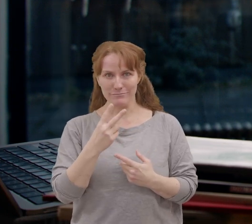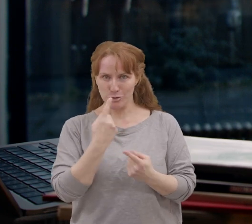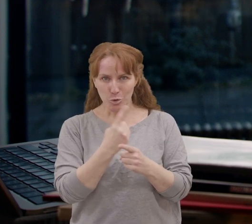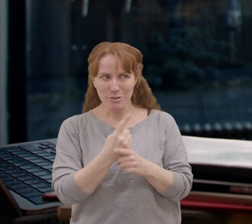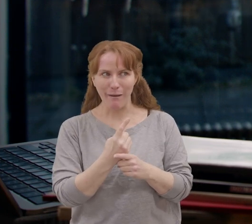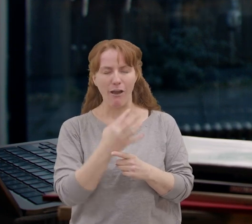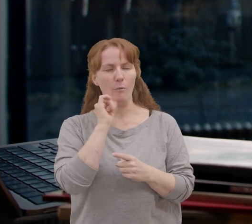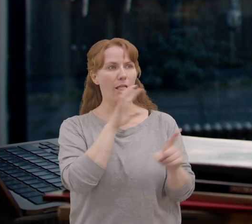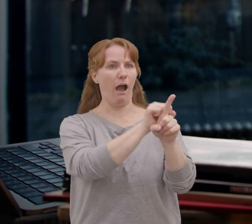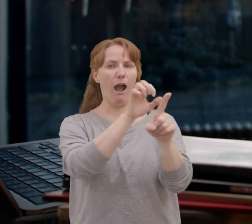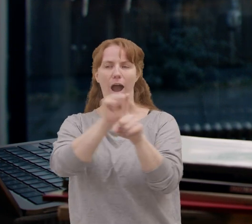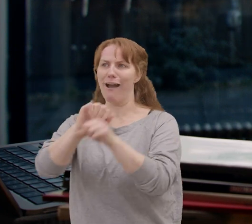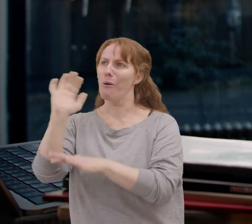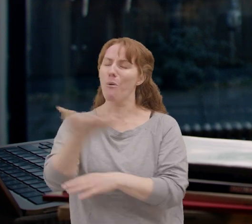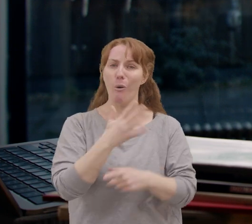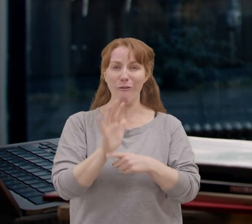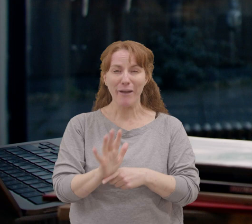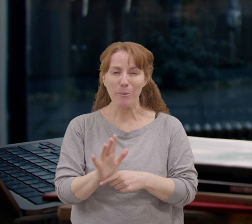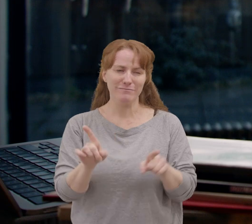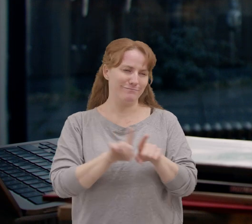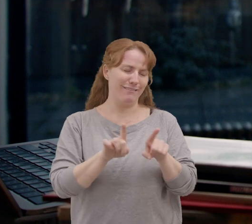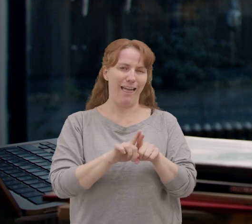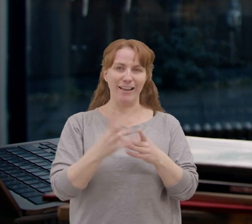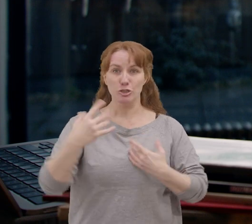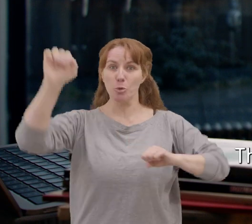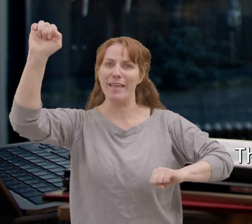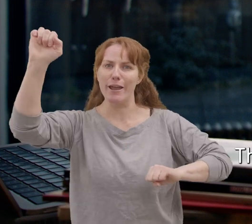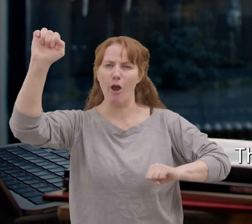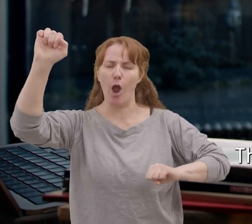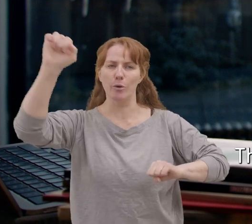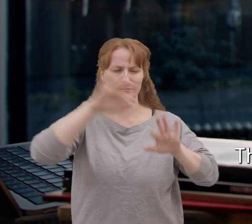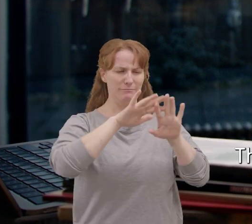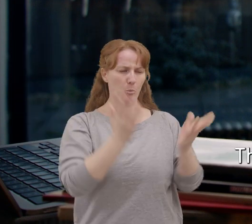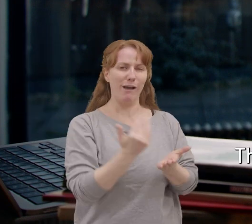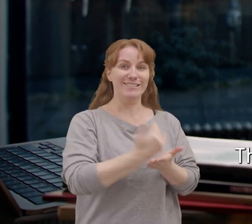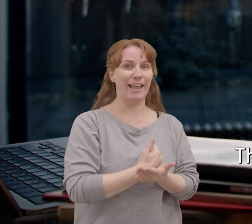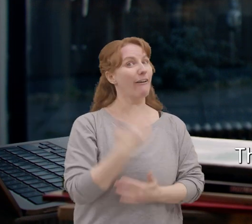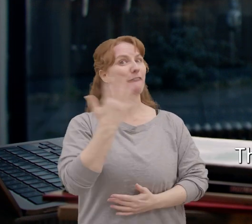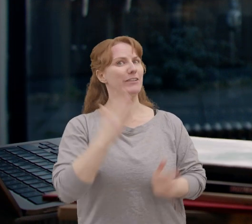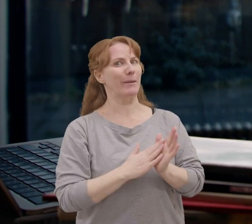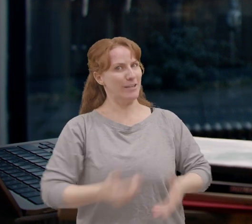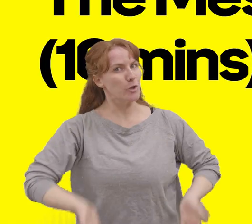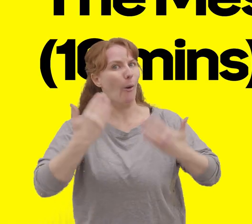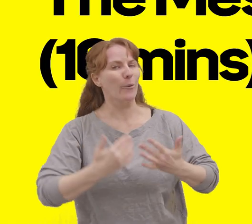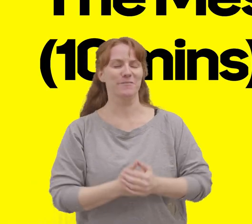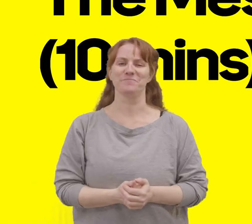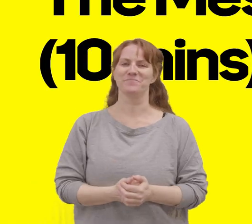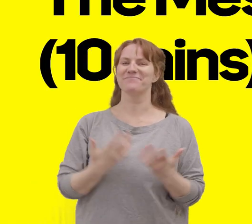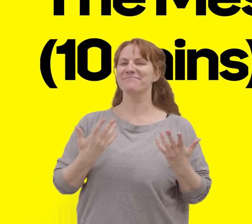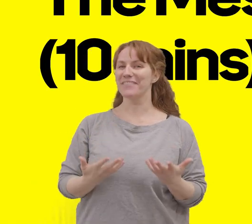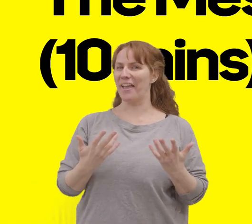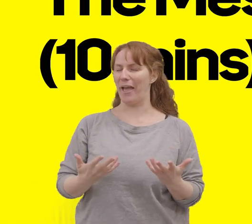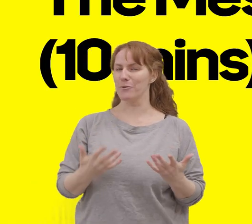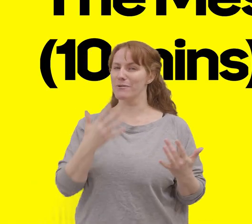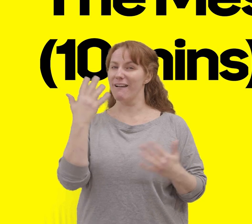this out to you, you're going to see it in almost every film you watch that has a superhero in it. They've got 15 minutes to save the world, go. Now take 10